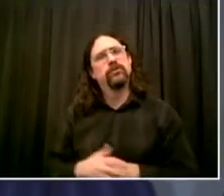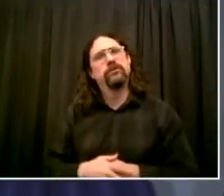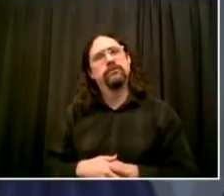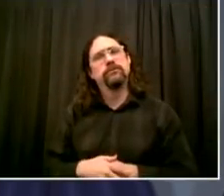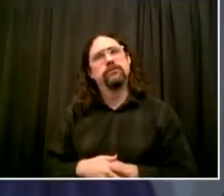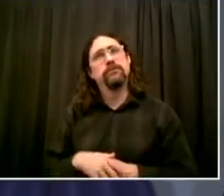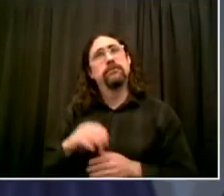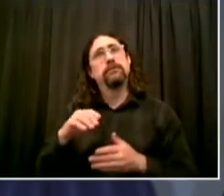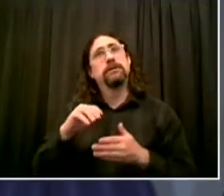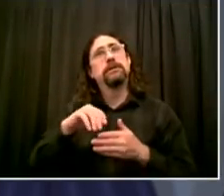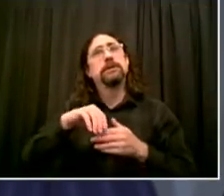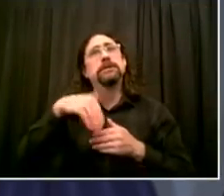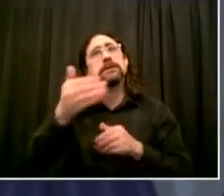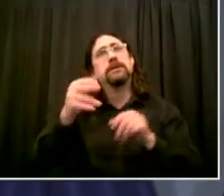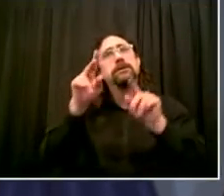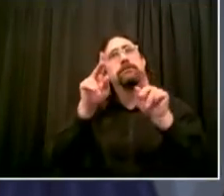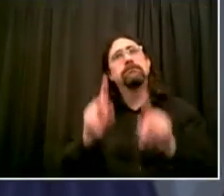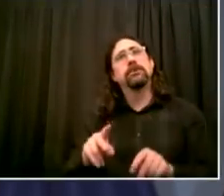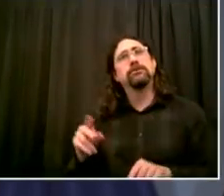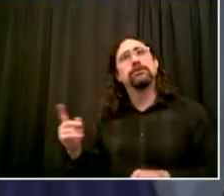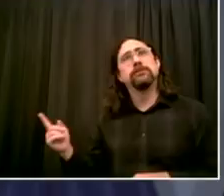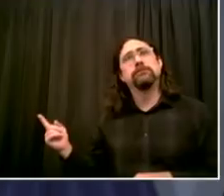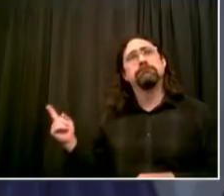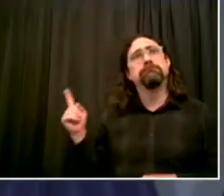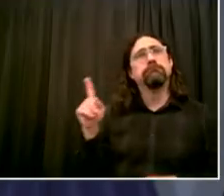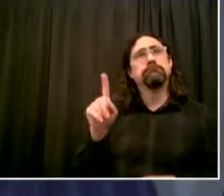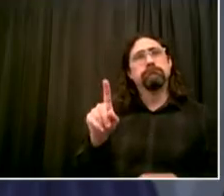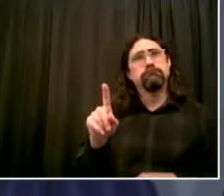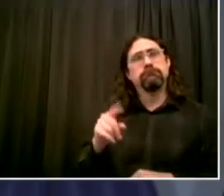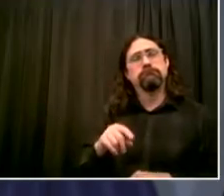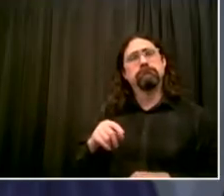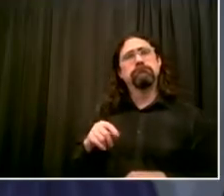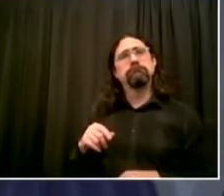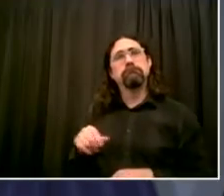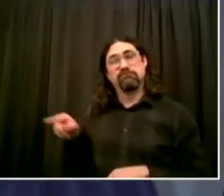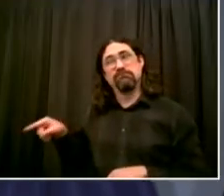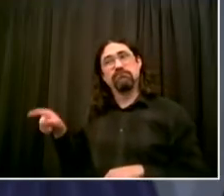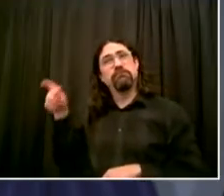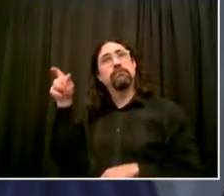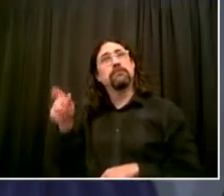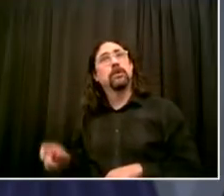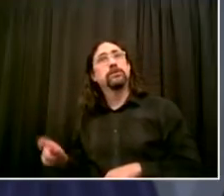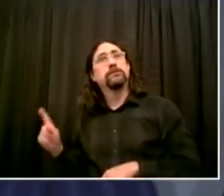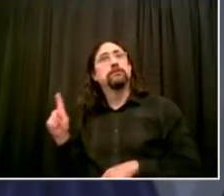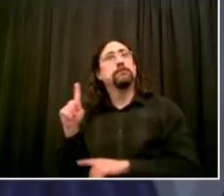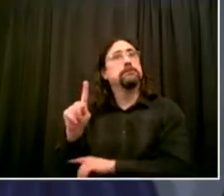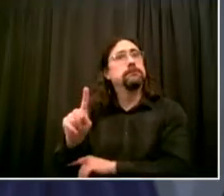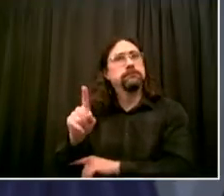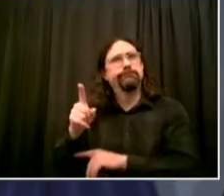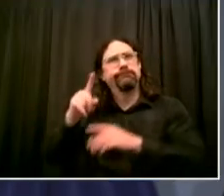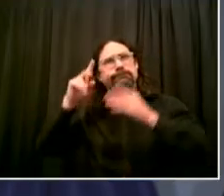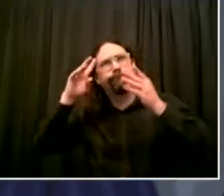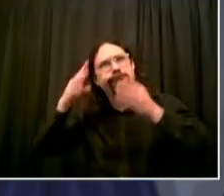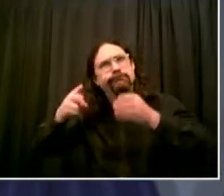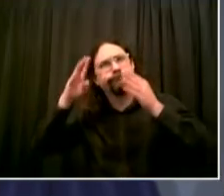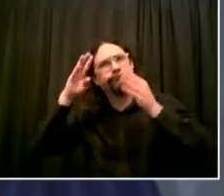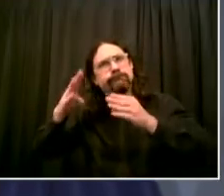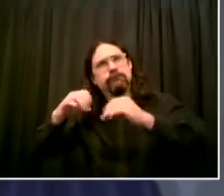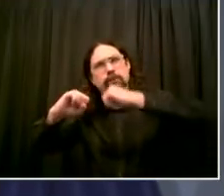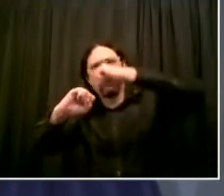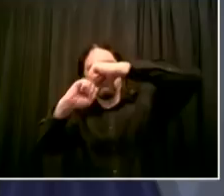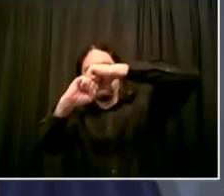He helped to create legislation to change relationship between police and community. He worked on the